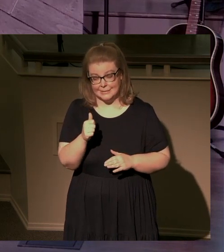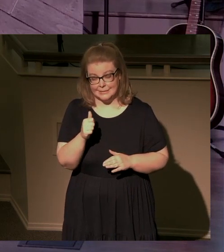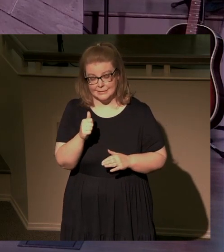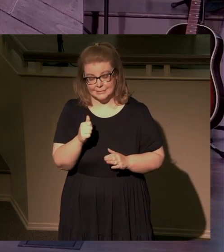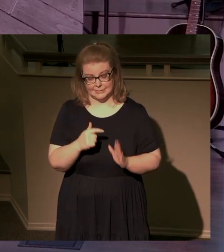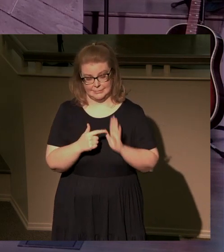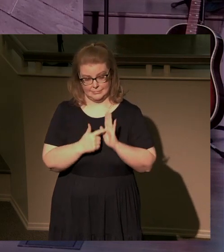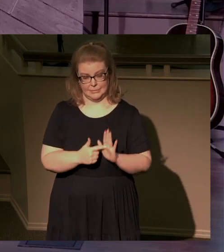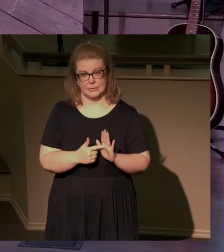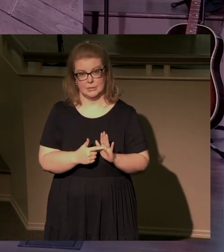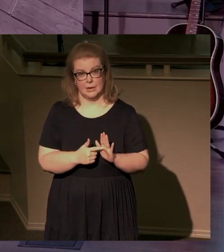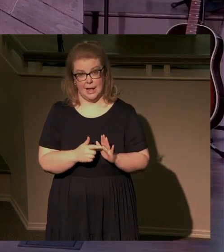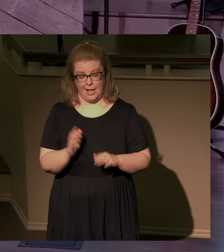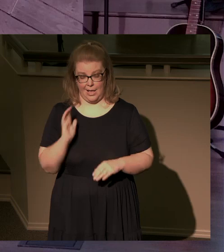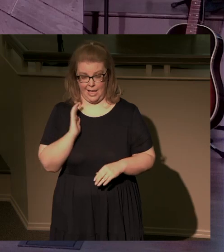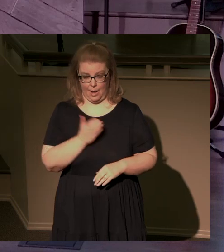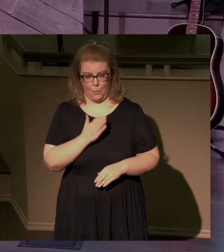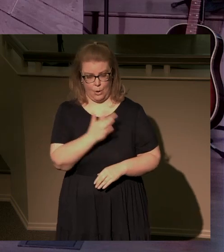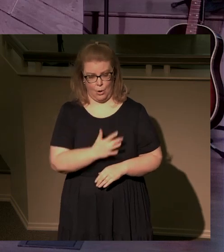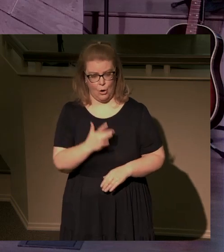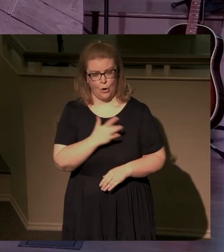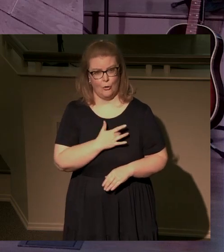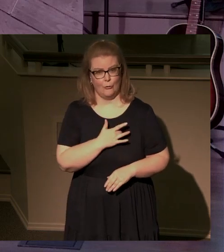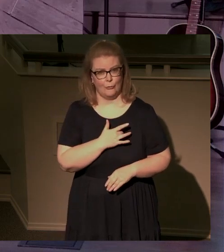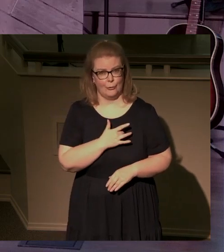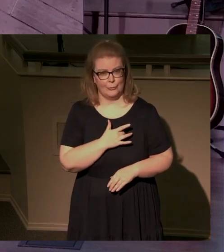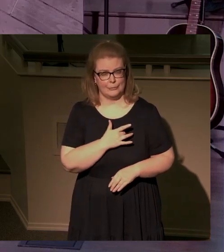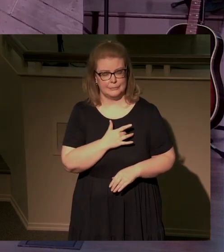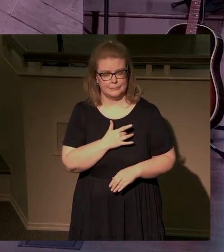little bit about the condition of the heart.